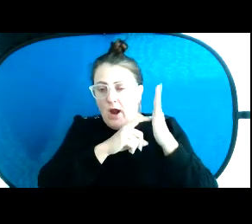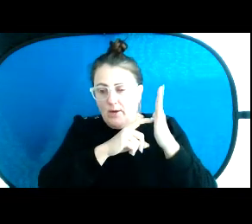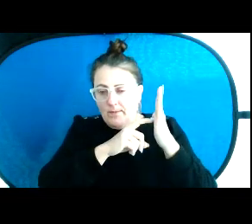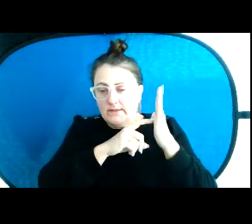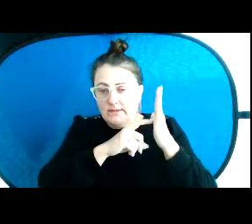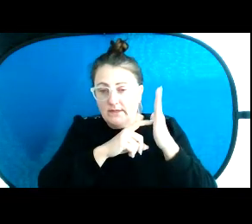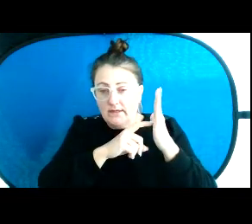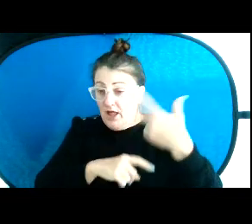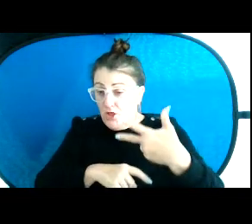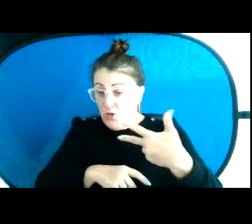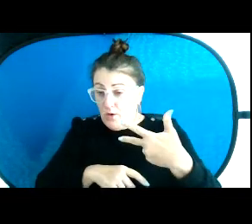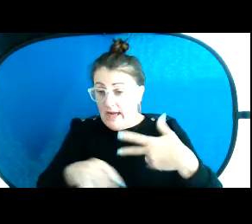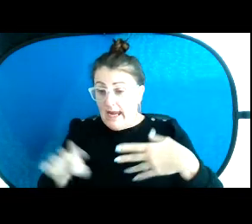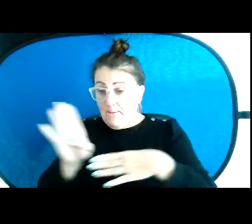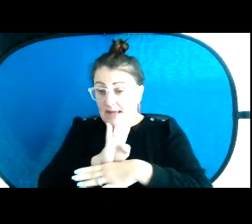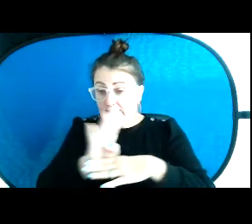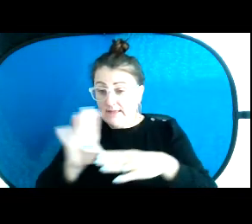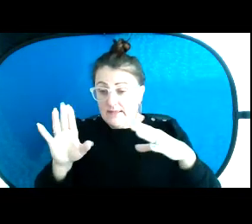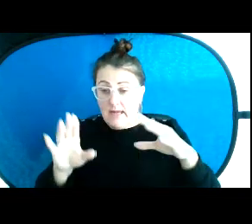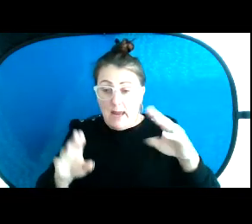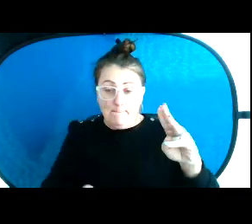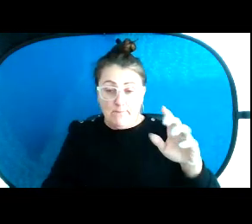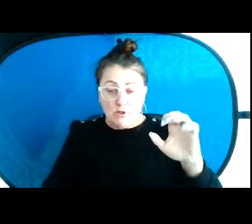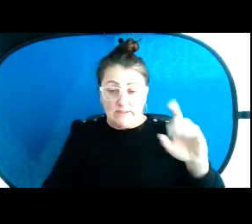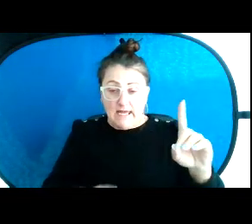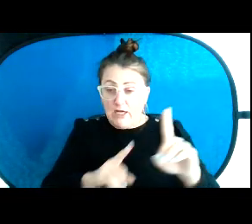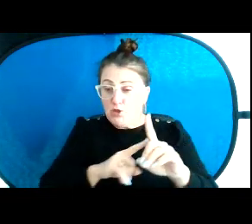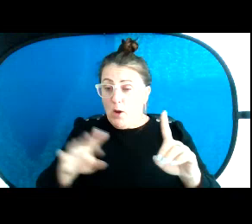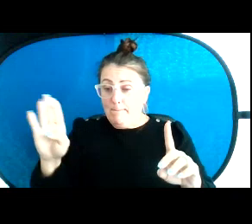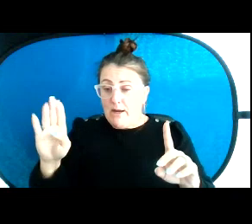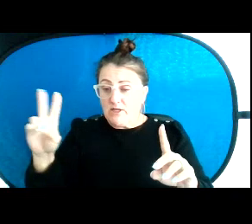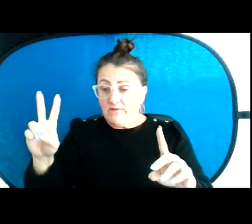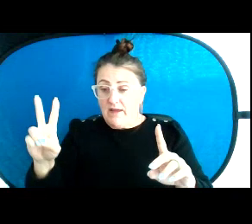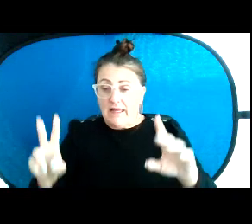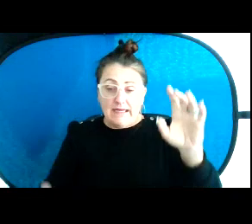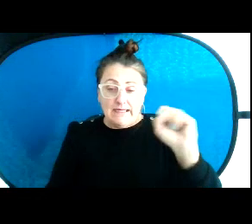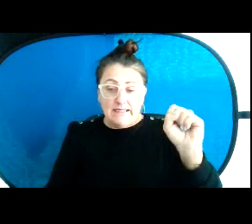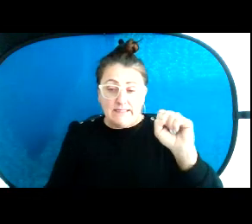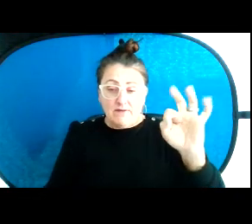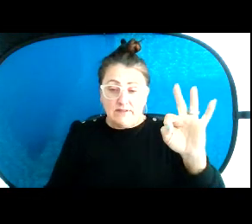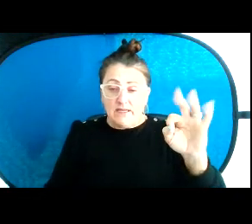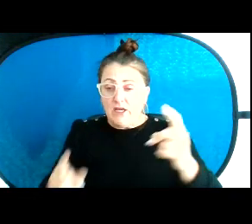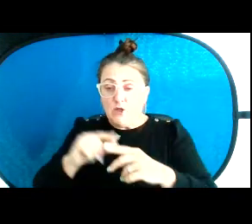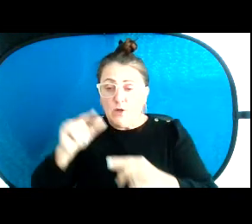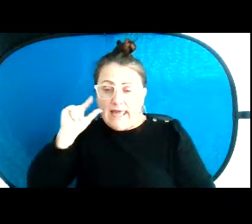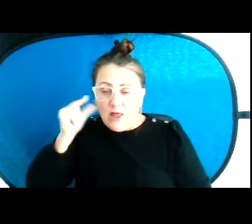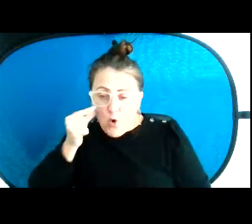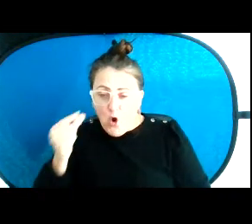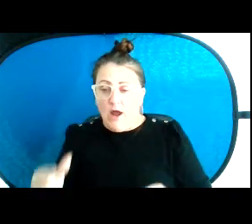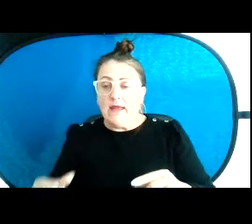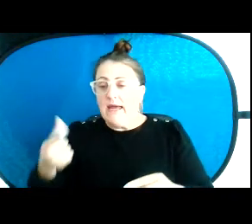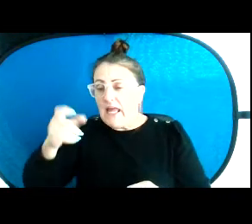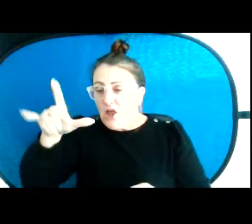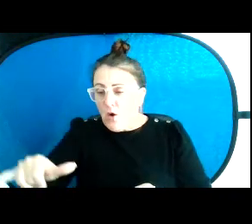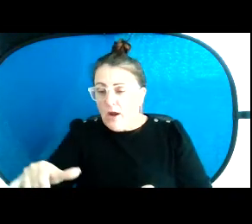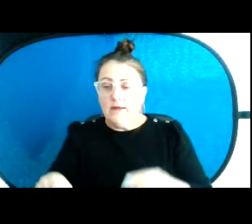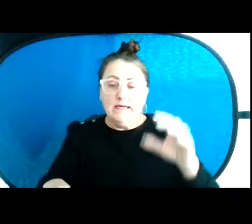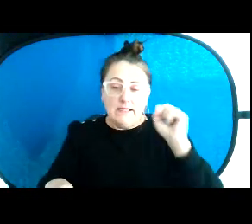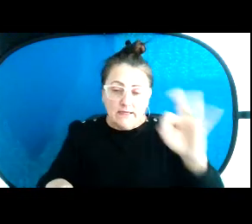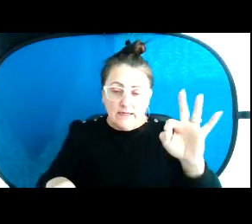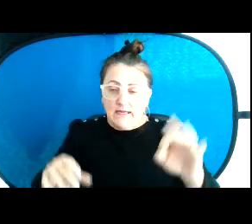3 business cases are Merced to Bakersfield, San Francisco Gilroy to Bakersfield, and San Francisco Gilroy to